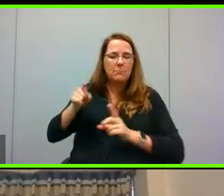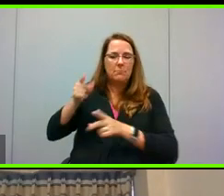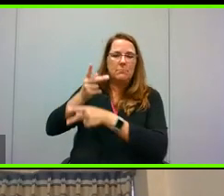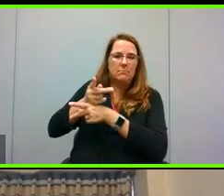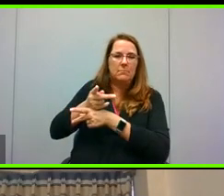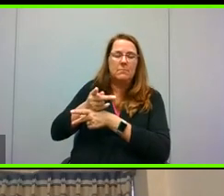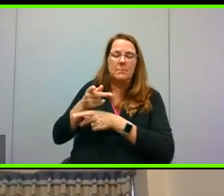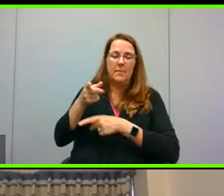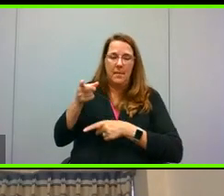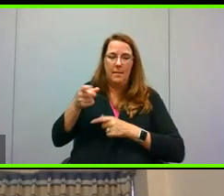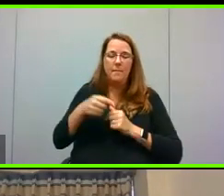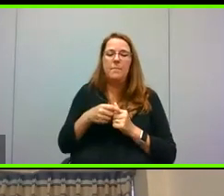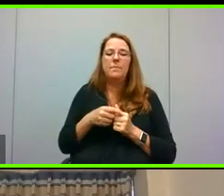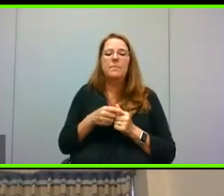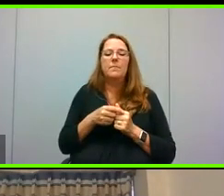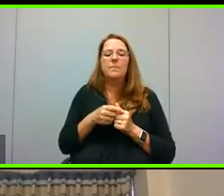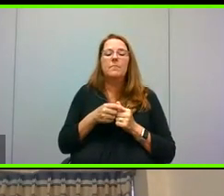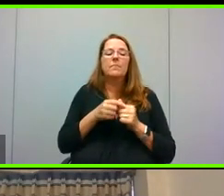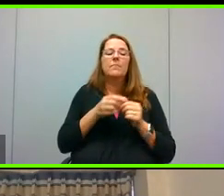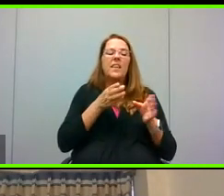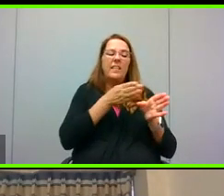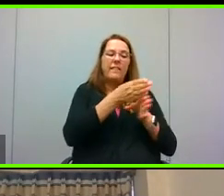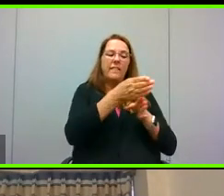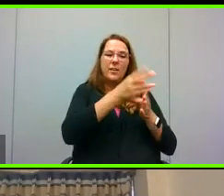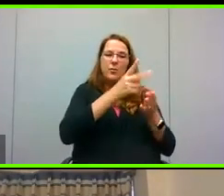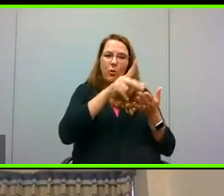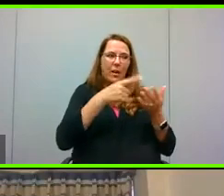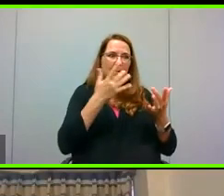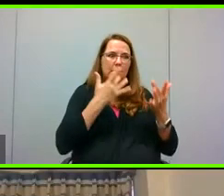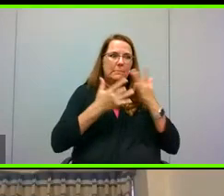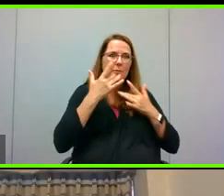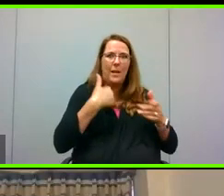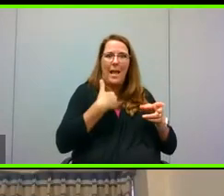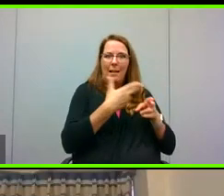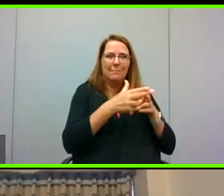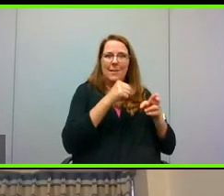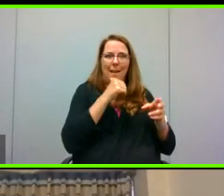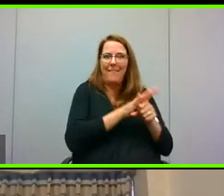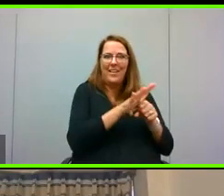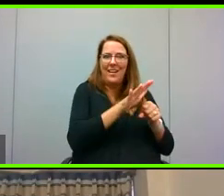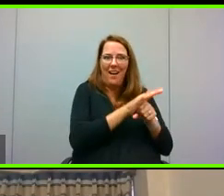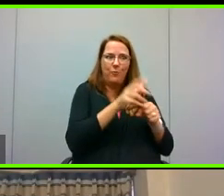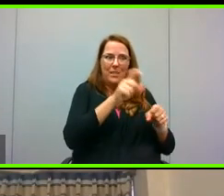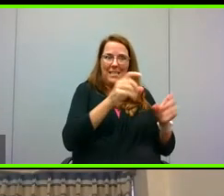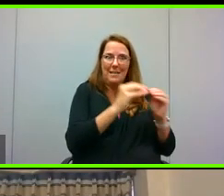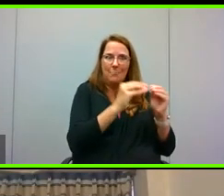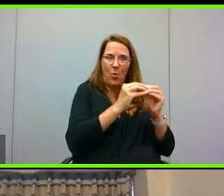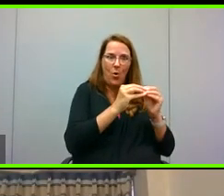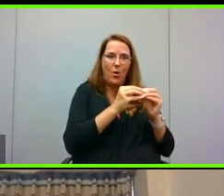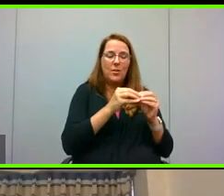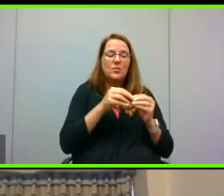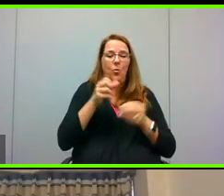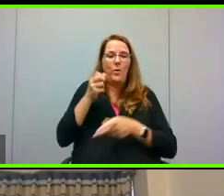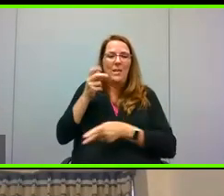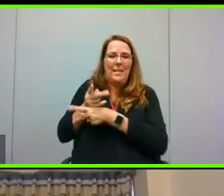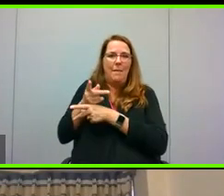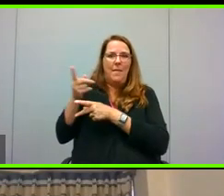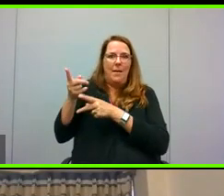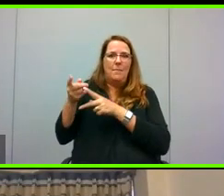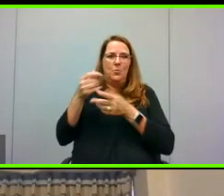the offices in the field programs that we needed more assessment counselors. So we didn't furlough the vocational